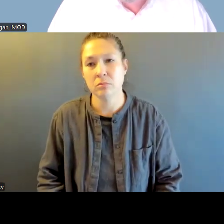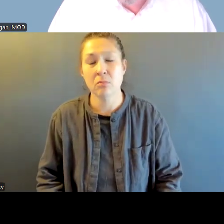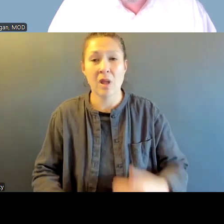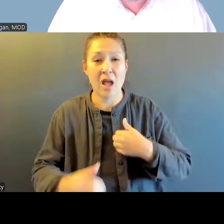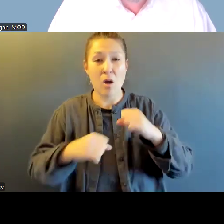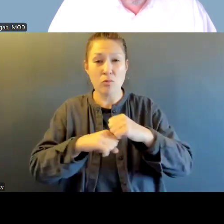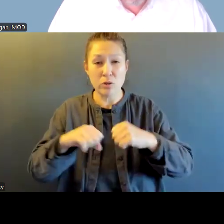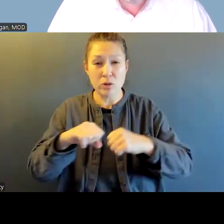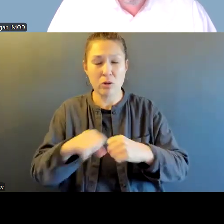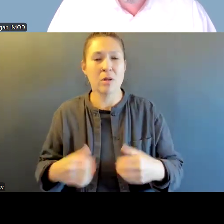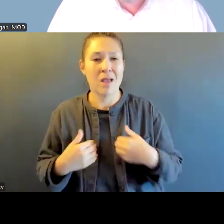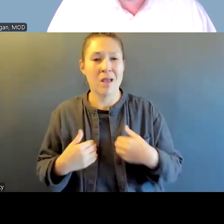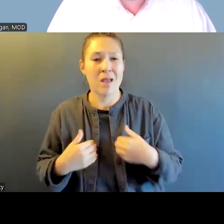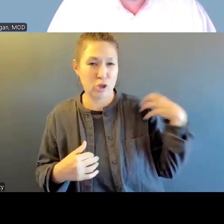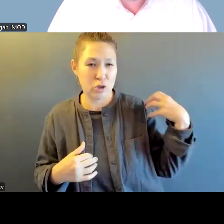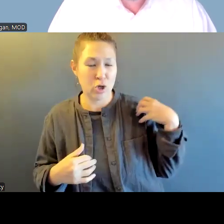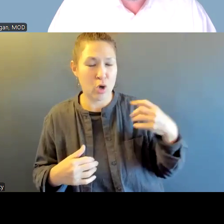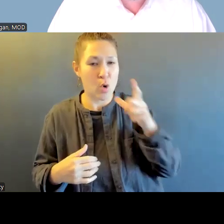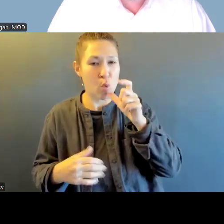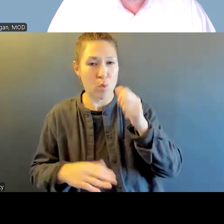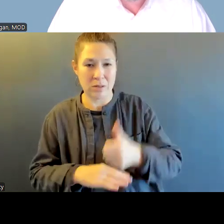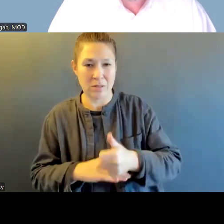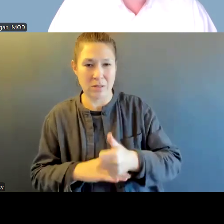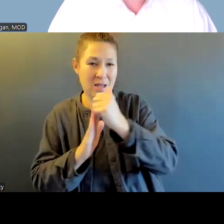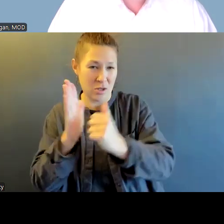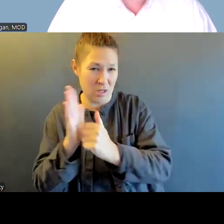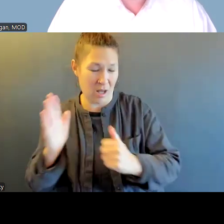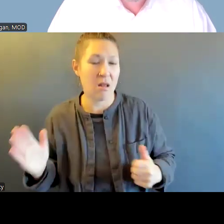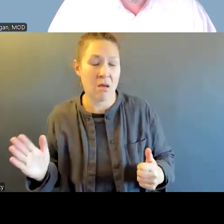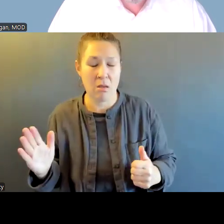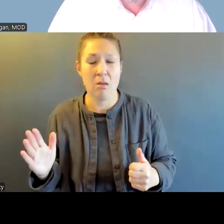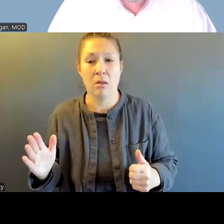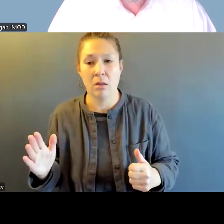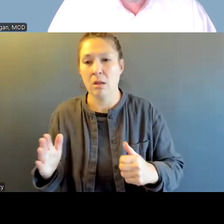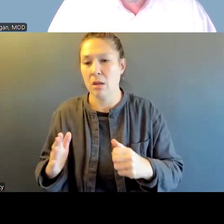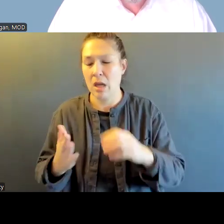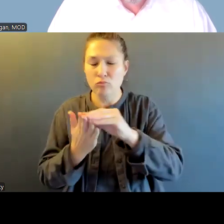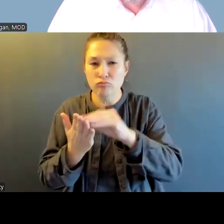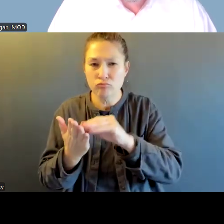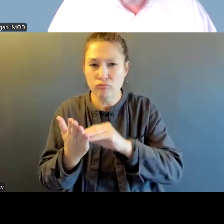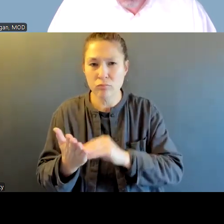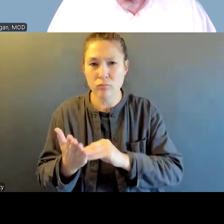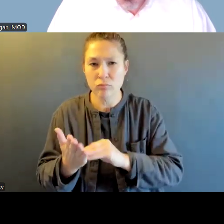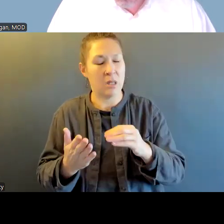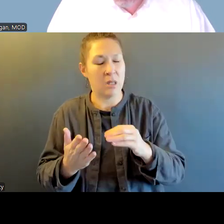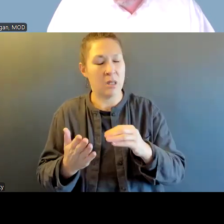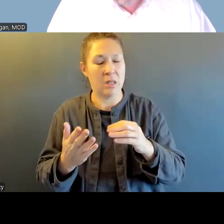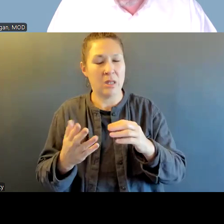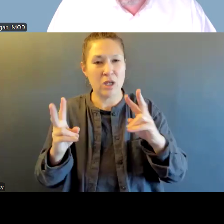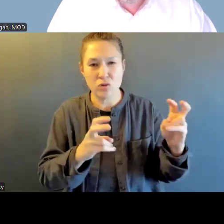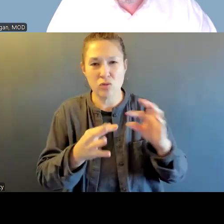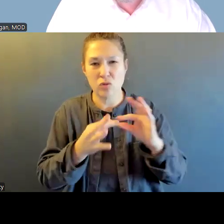the agenda in advance, incorporating input from the members and addressing current accessibility issues. Subcommittees